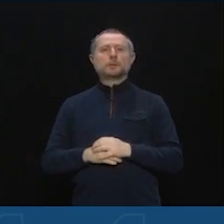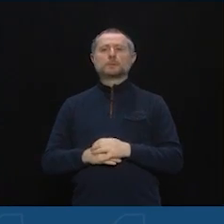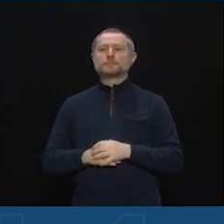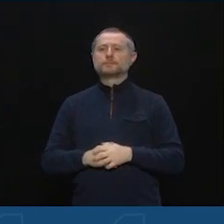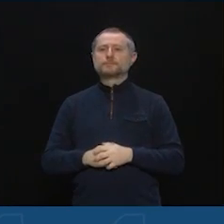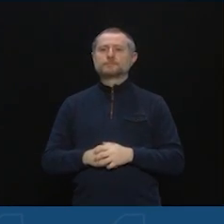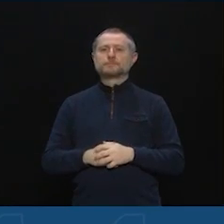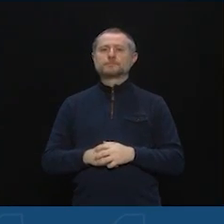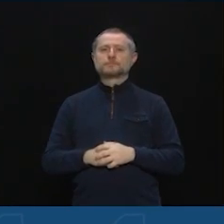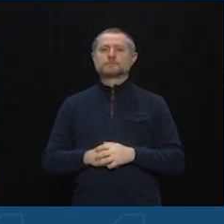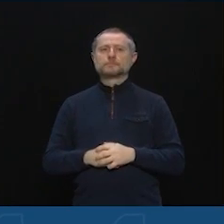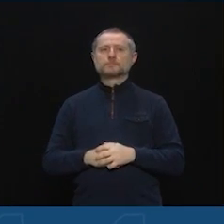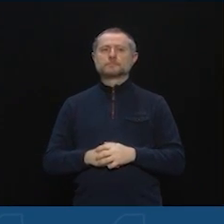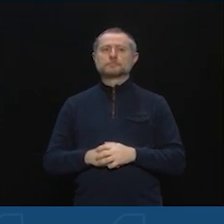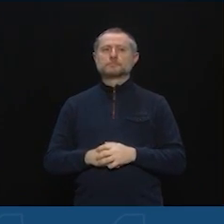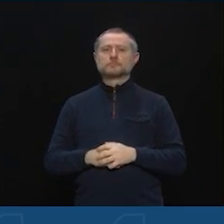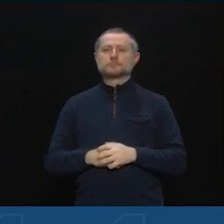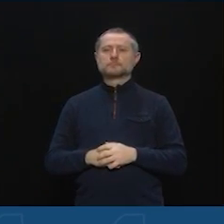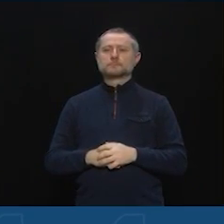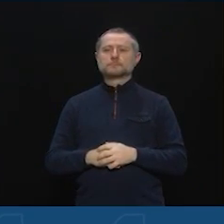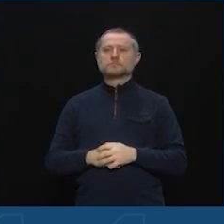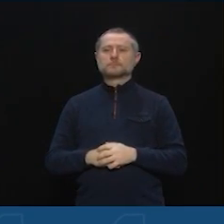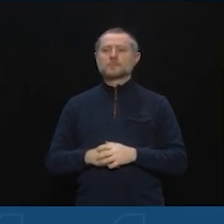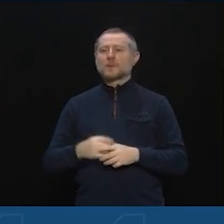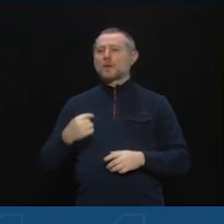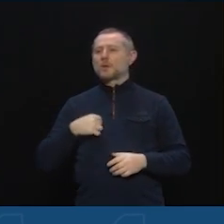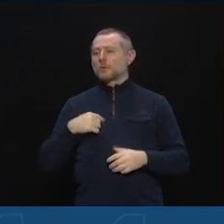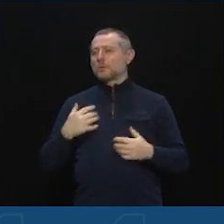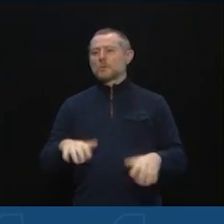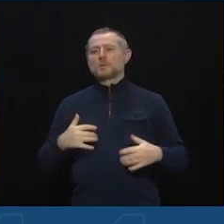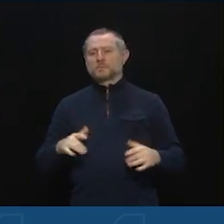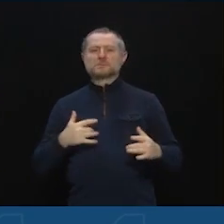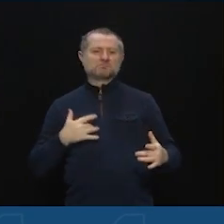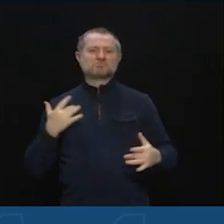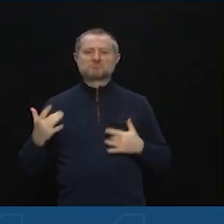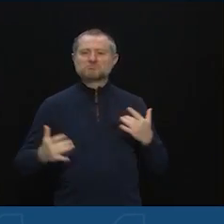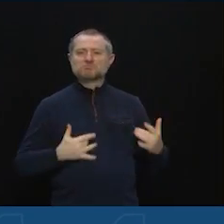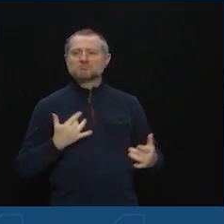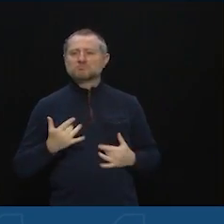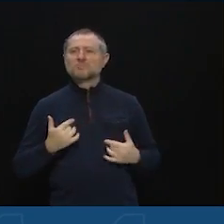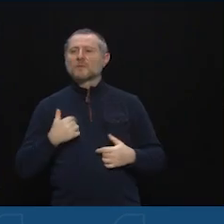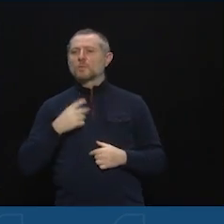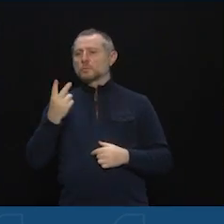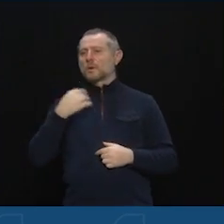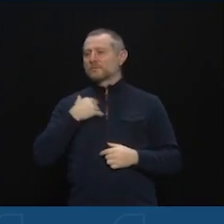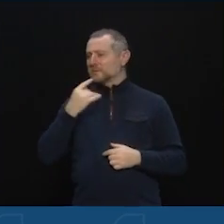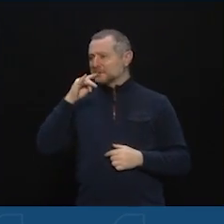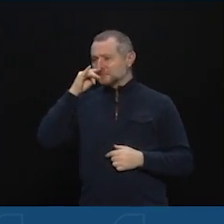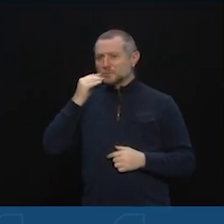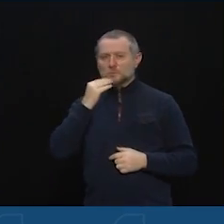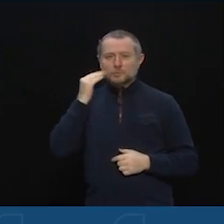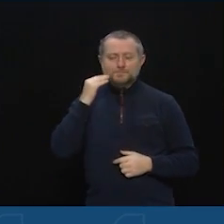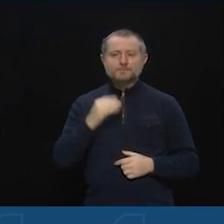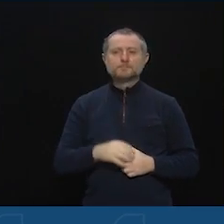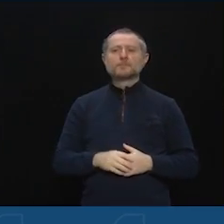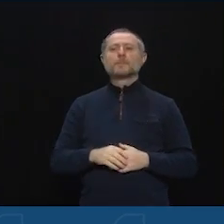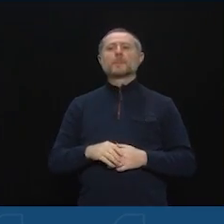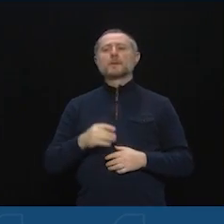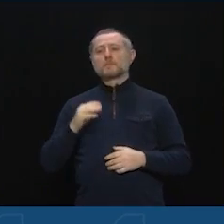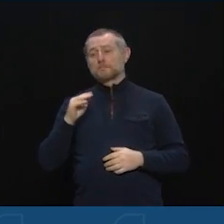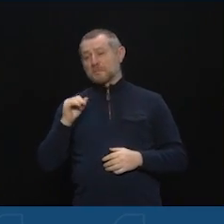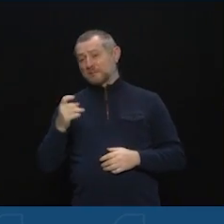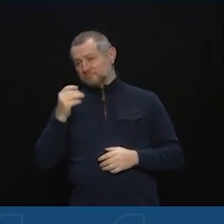much. And I just want to say I'm very excited. I'm very excited. I have 2 kids at home, so I want to just say, Max, I got you, brother.